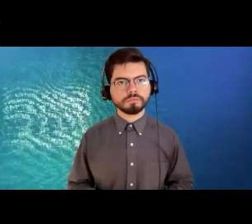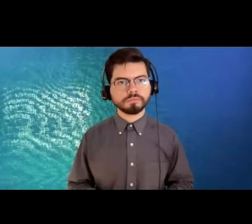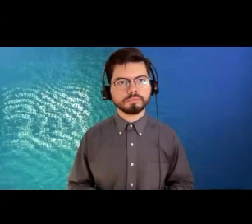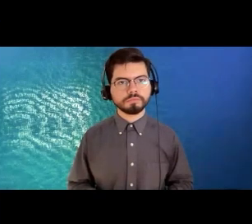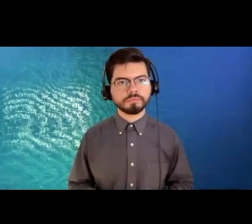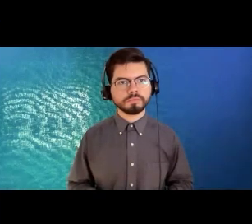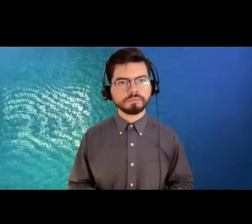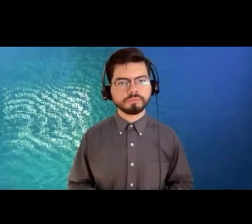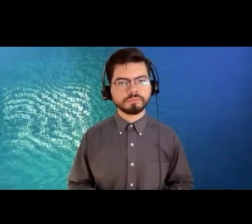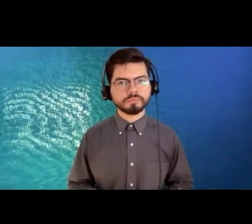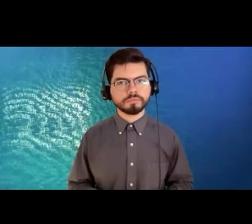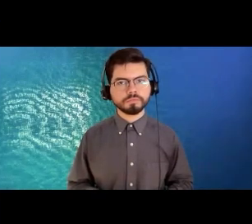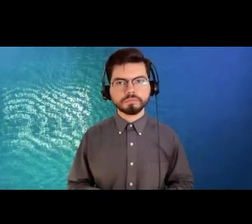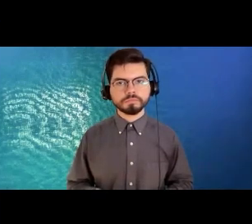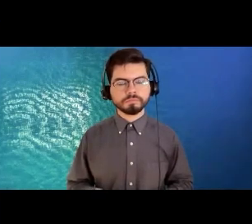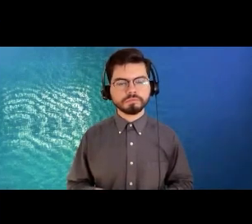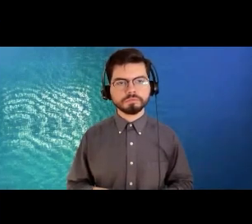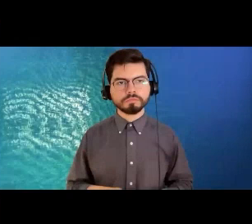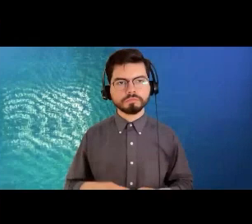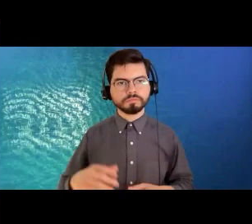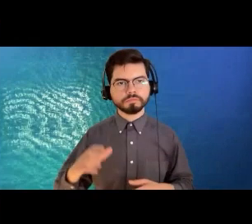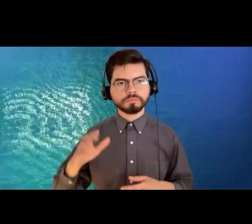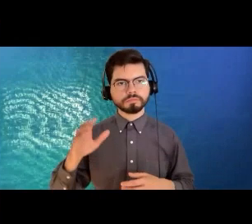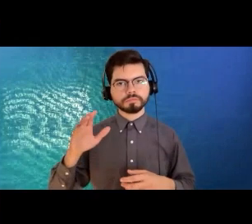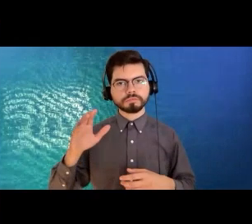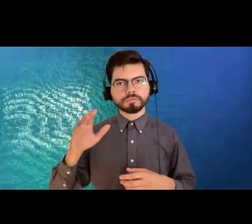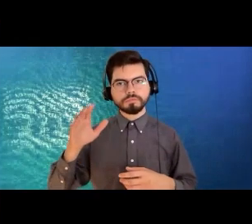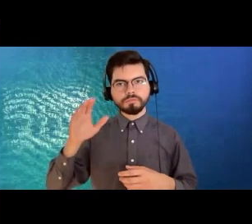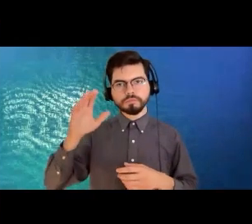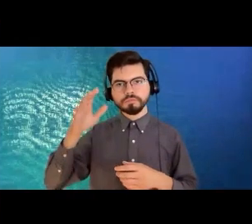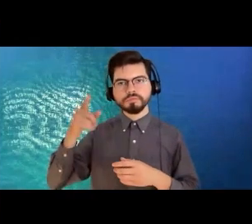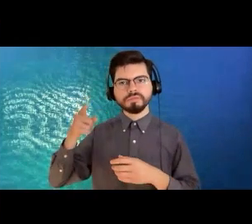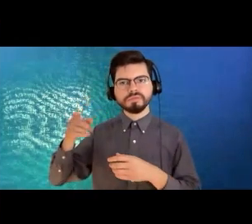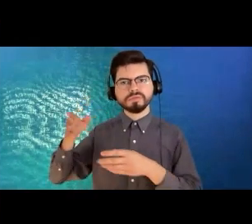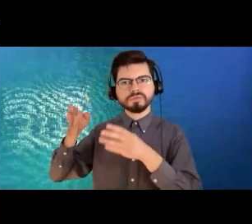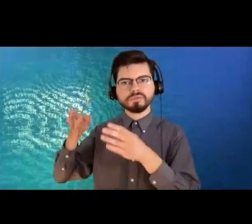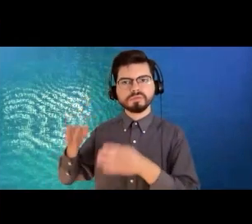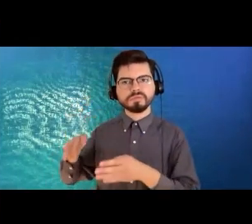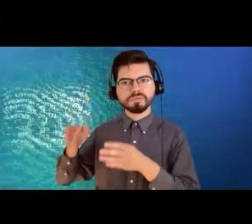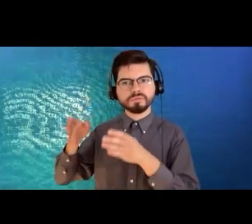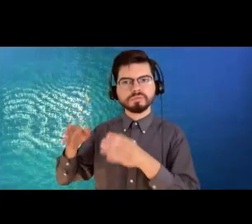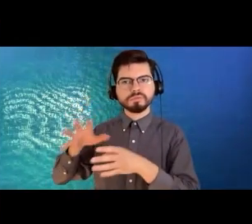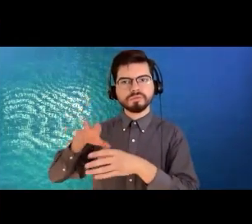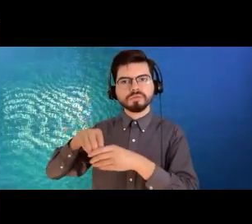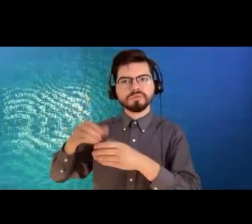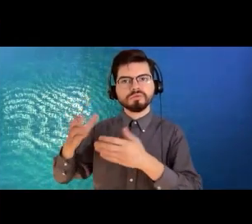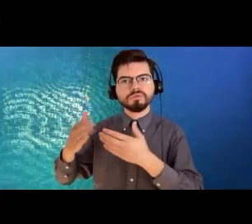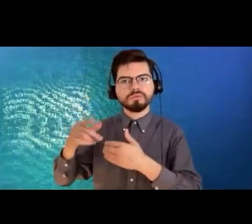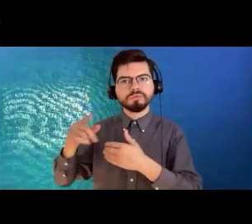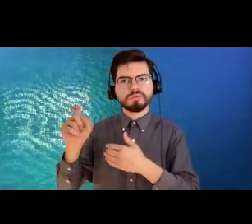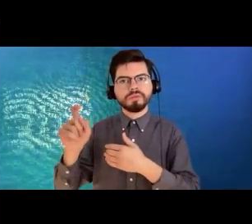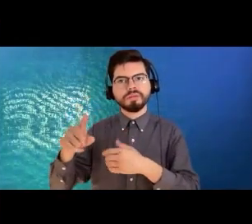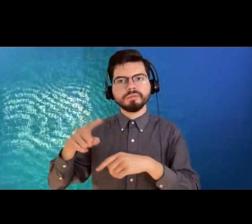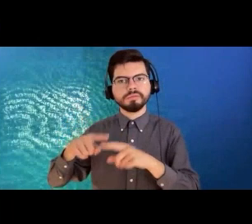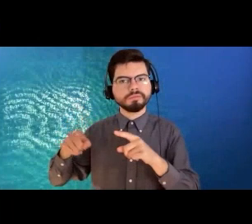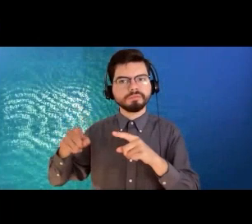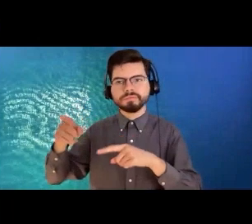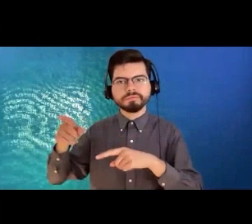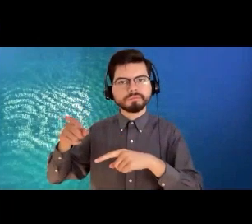This one's specific, so I need the numbers to get back to that as well. So what percent revenues you guys have to pay out